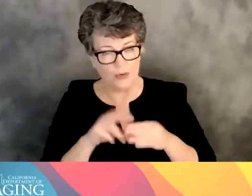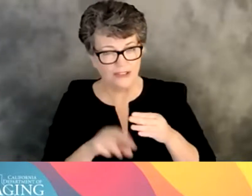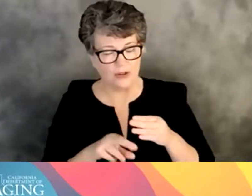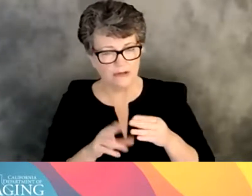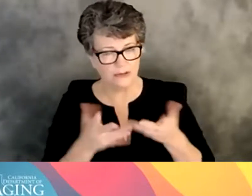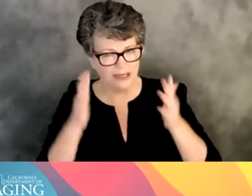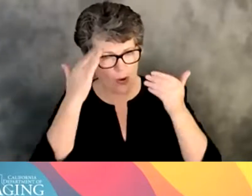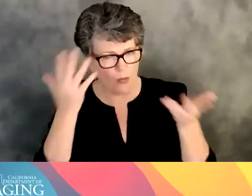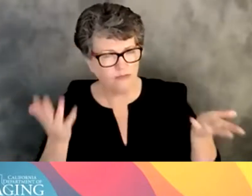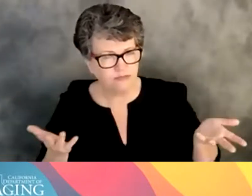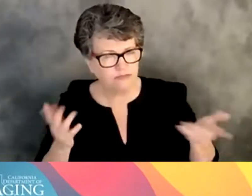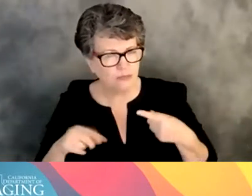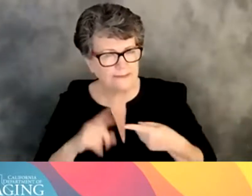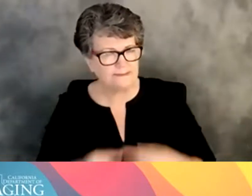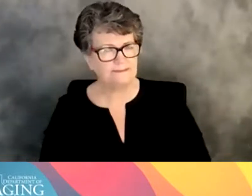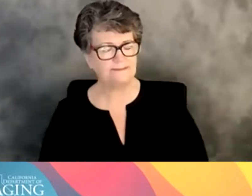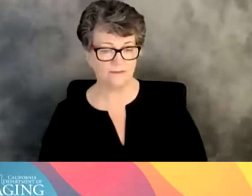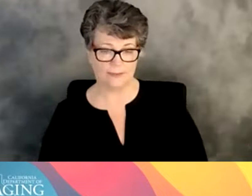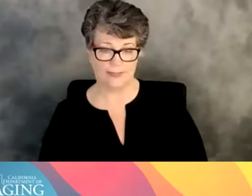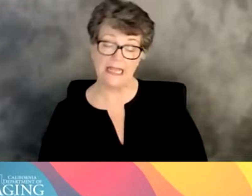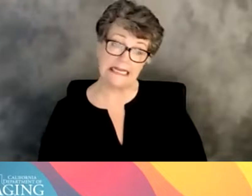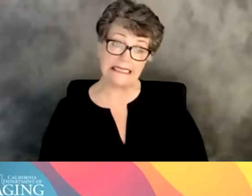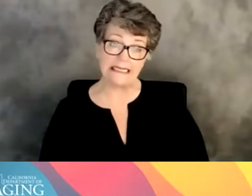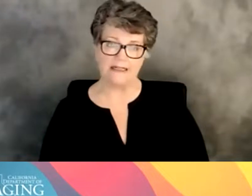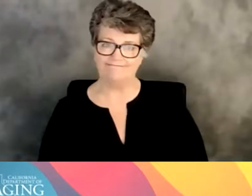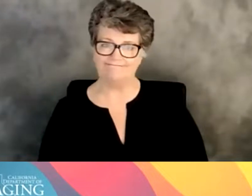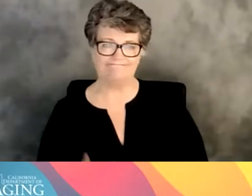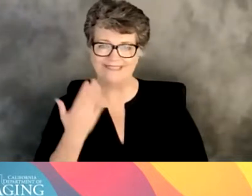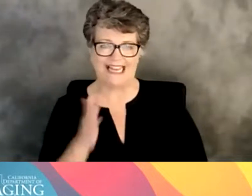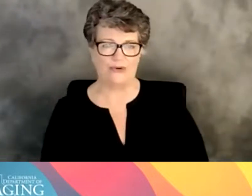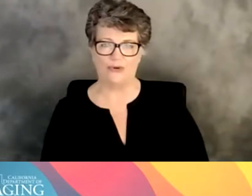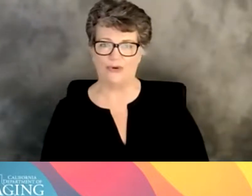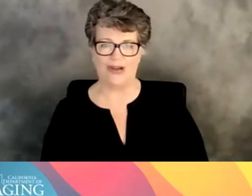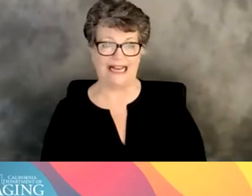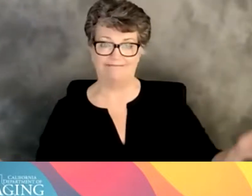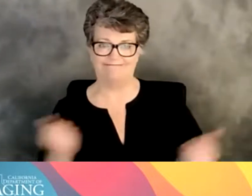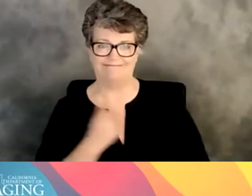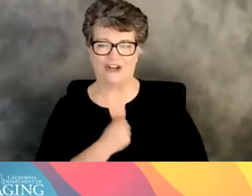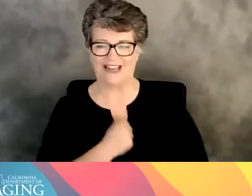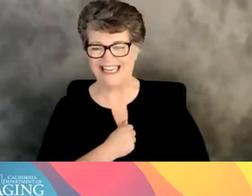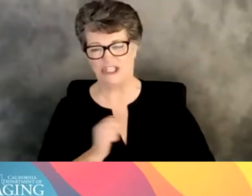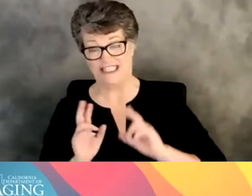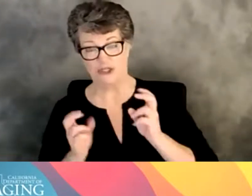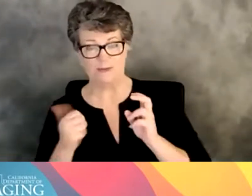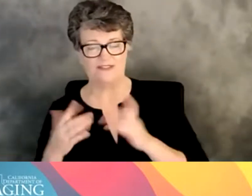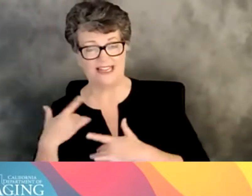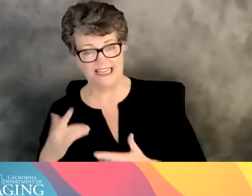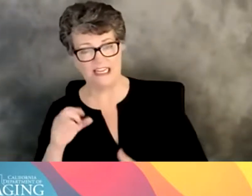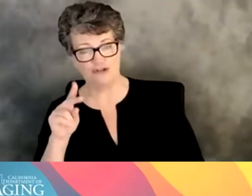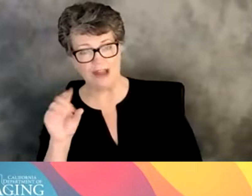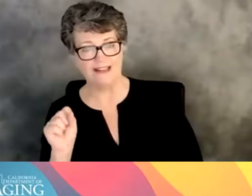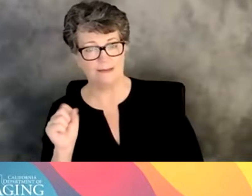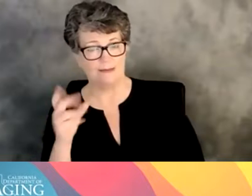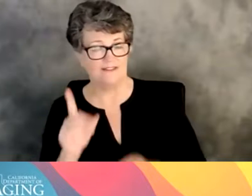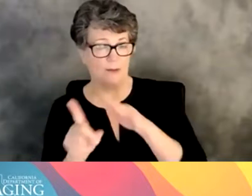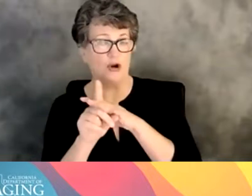known? And do we know? Oh, I don't know that off the top of my head. I'm sorry. Just in terms of any trends that might emerge